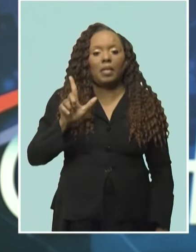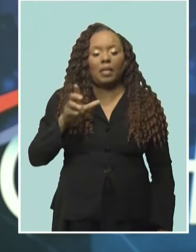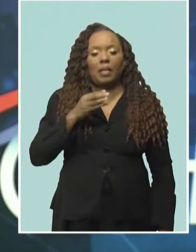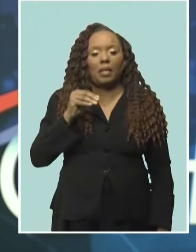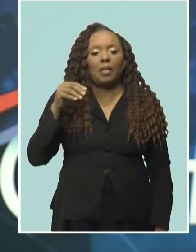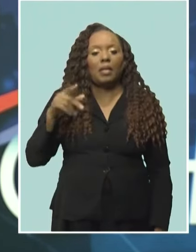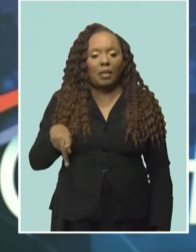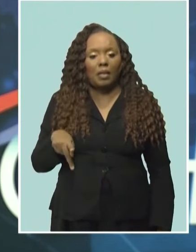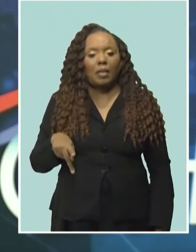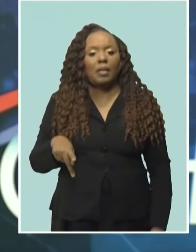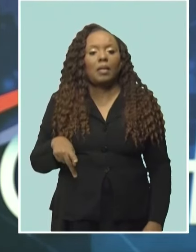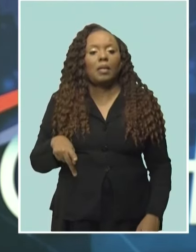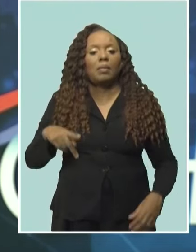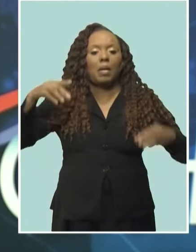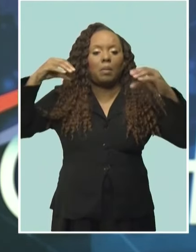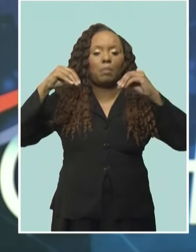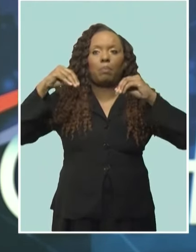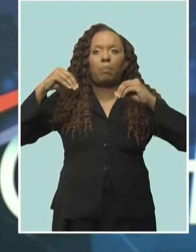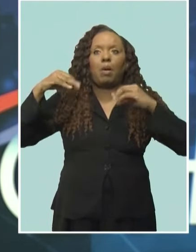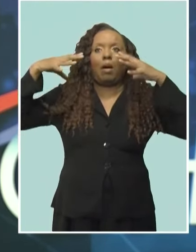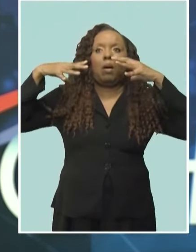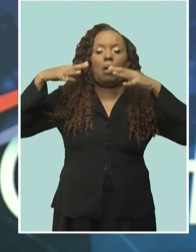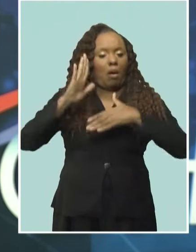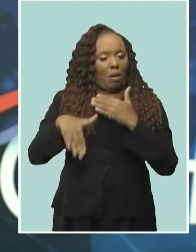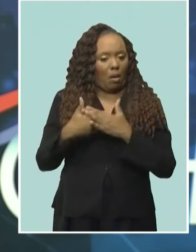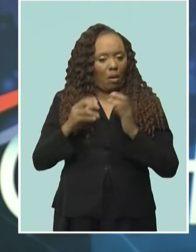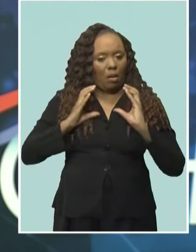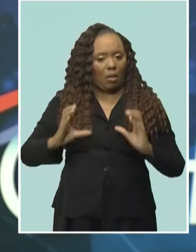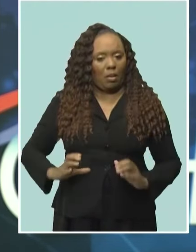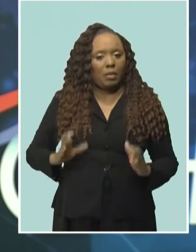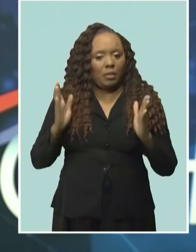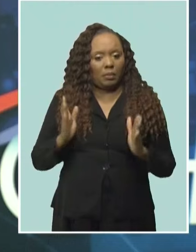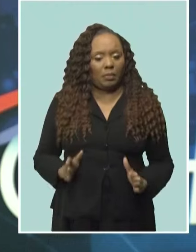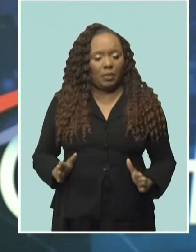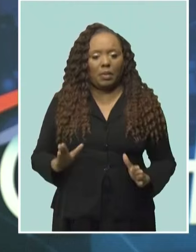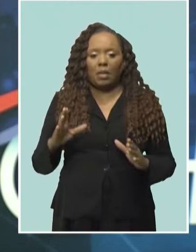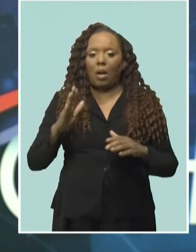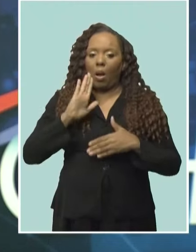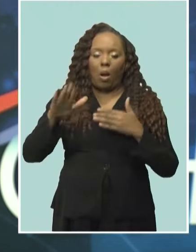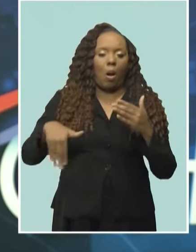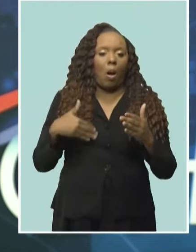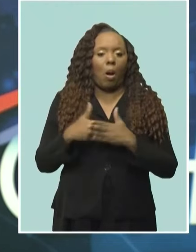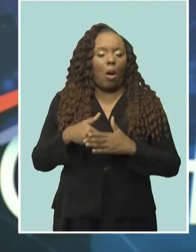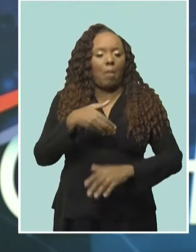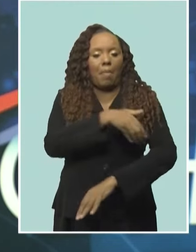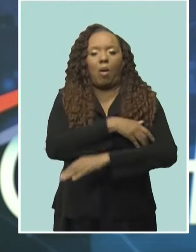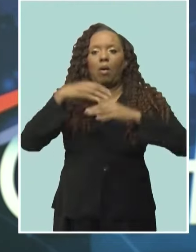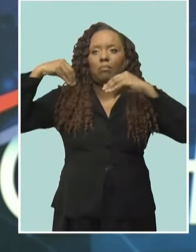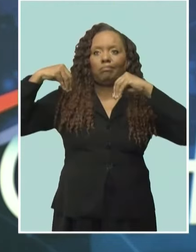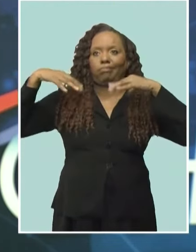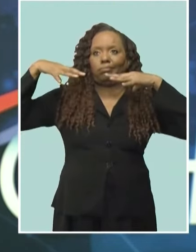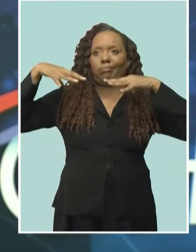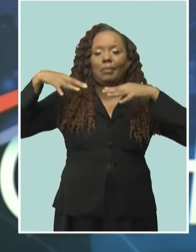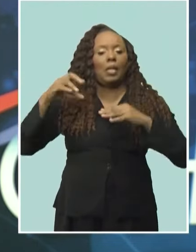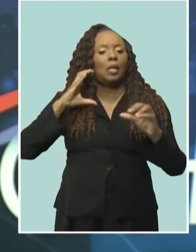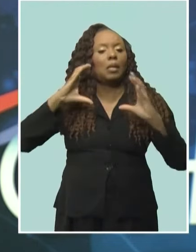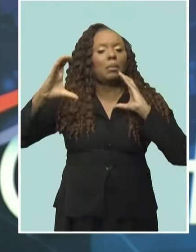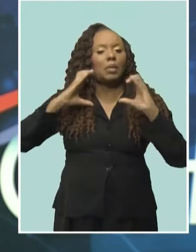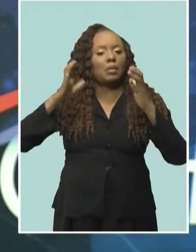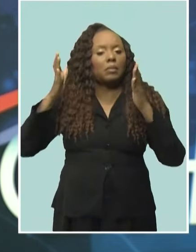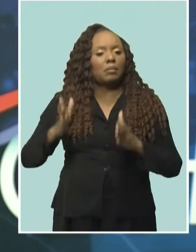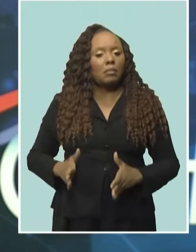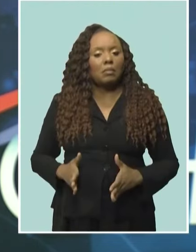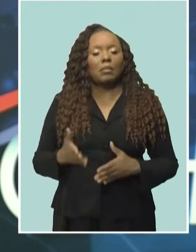has completed restoring electricity to all of its customers since the passage of the hurricane. Communications advisor